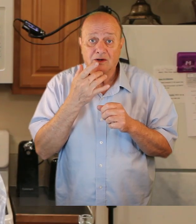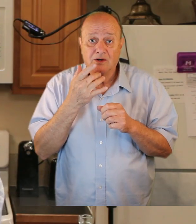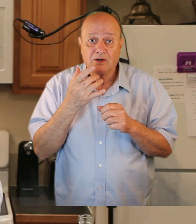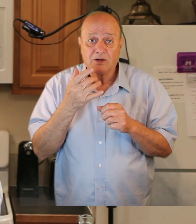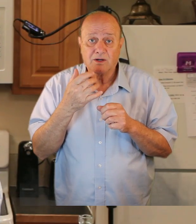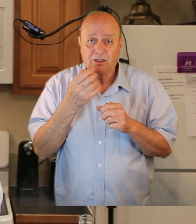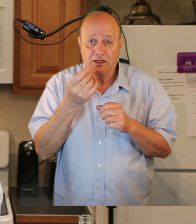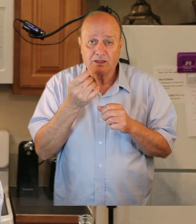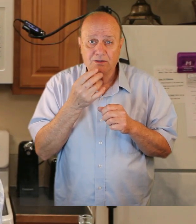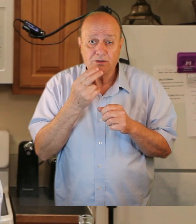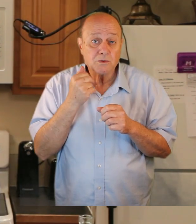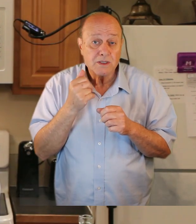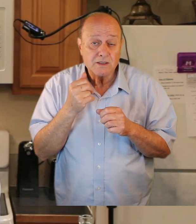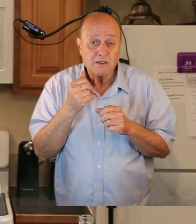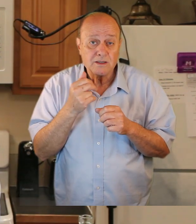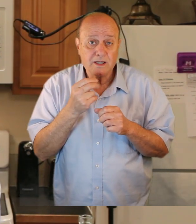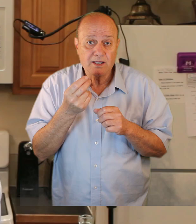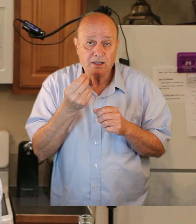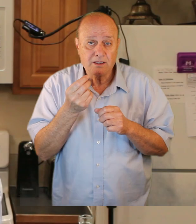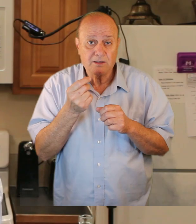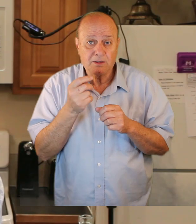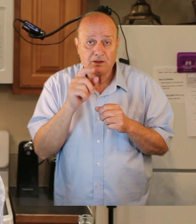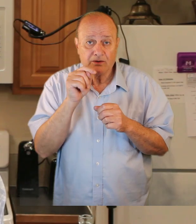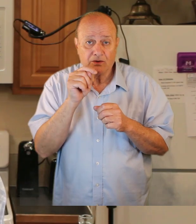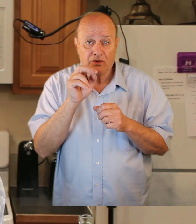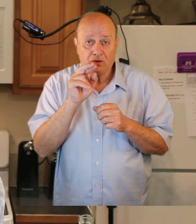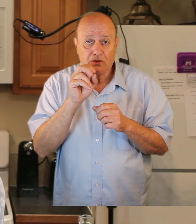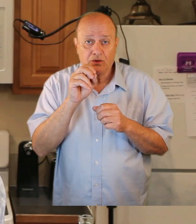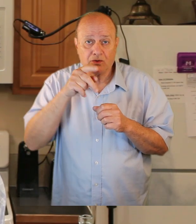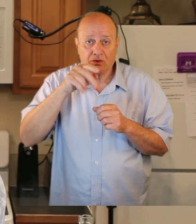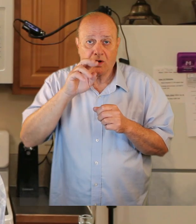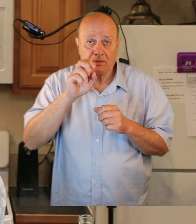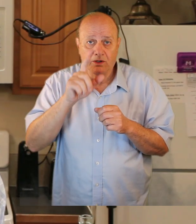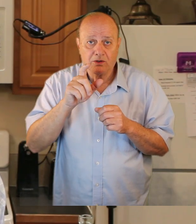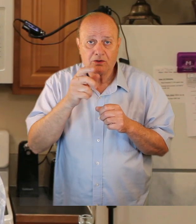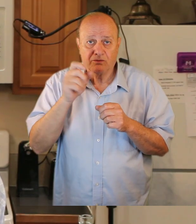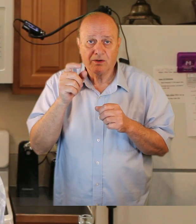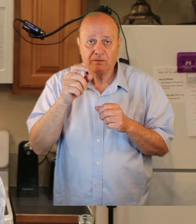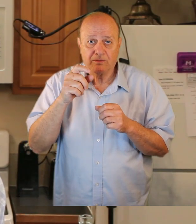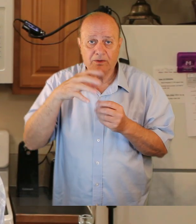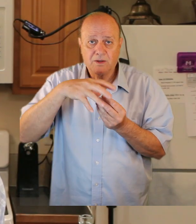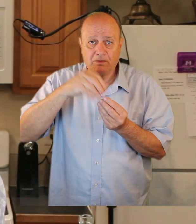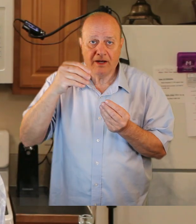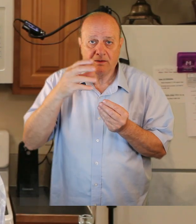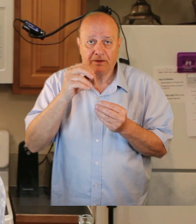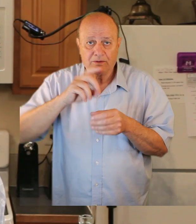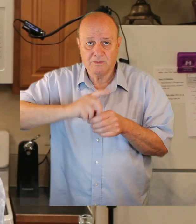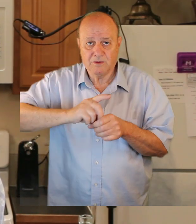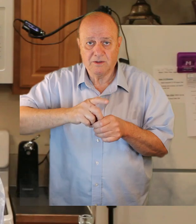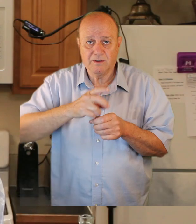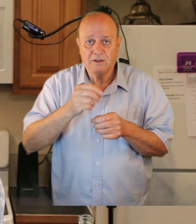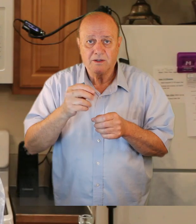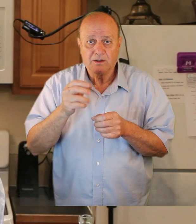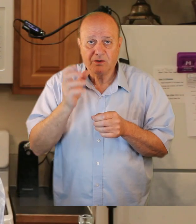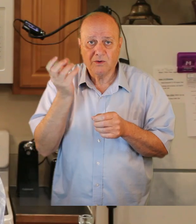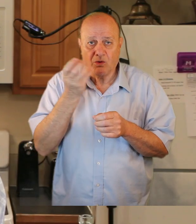flavor that's got a little bite to it, a little sweet to it, and a little tropical notes from the citrus and the pineapple and coconut. It's really a nice